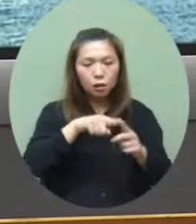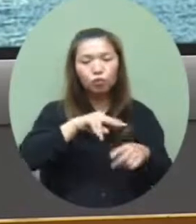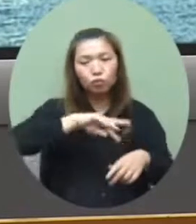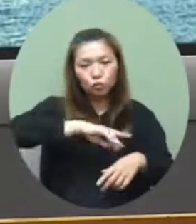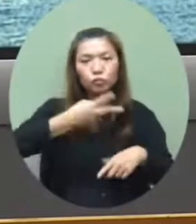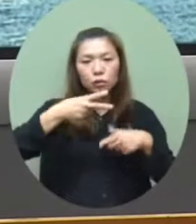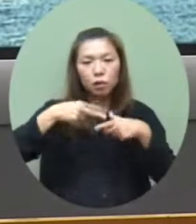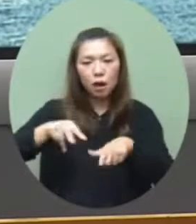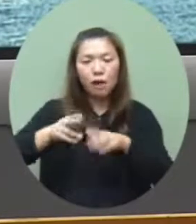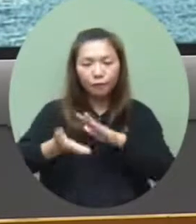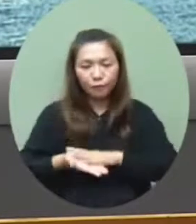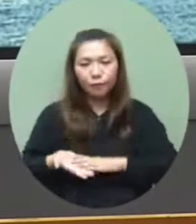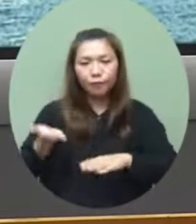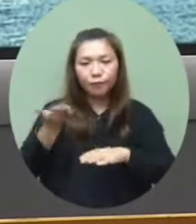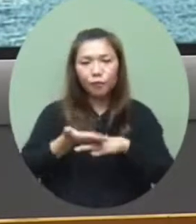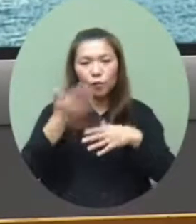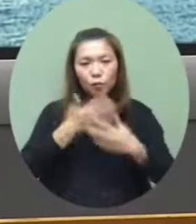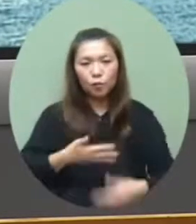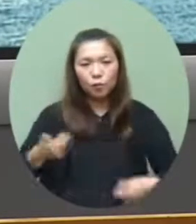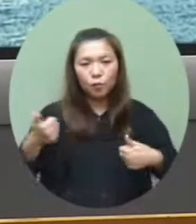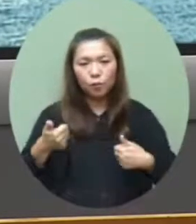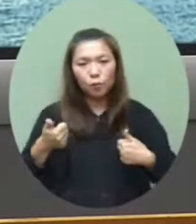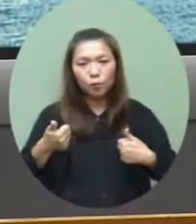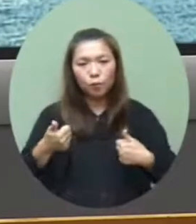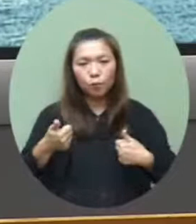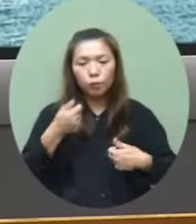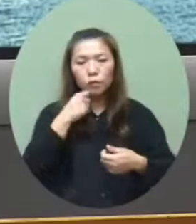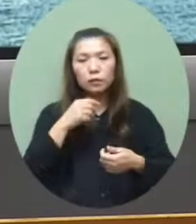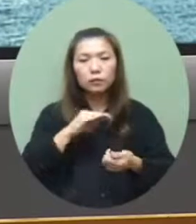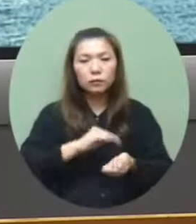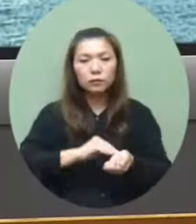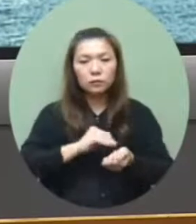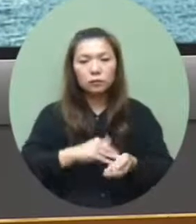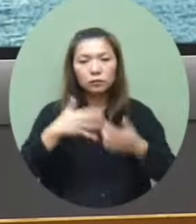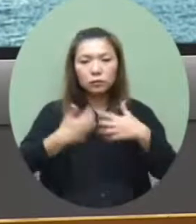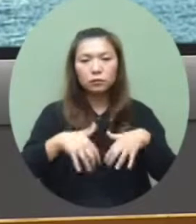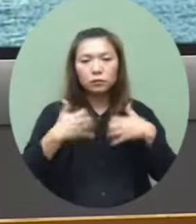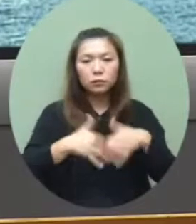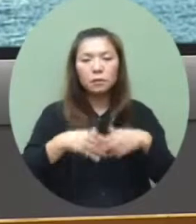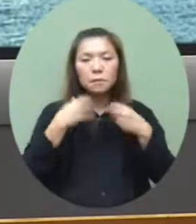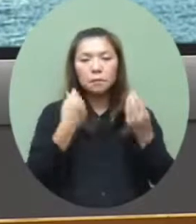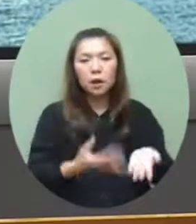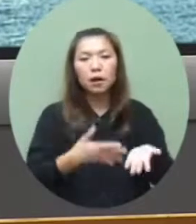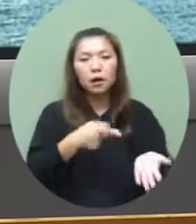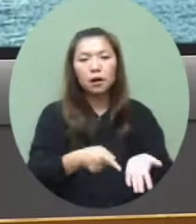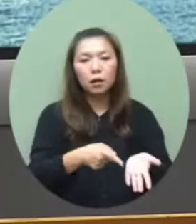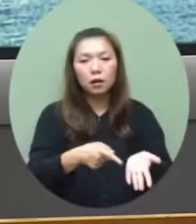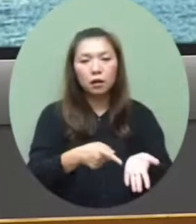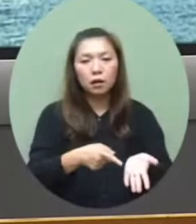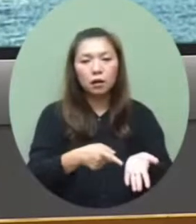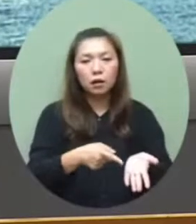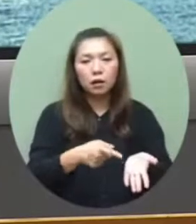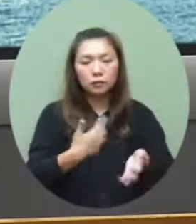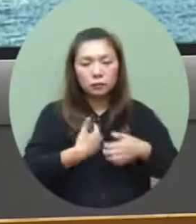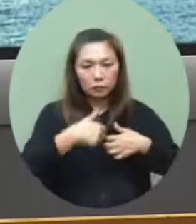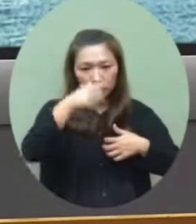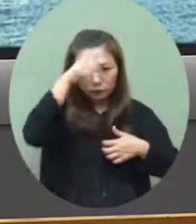order to provide more acute beds for the patients in either COVID patient or non-COVID